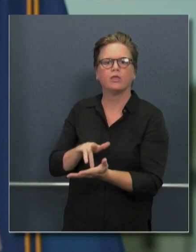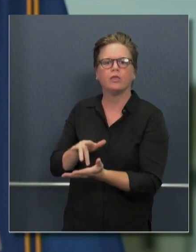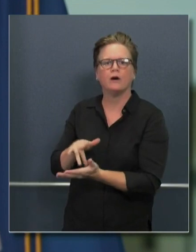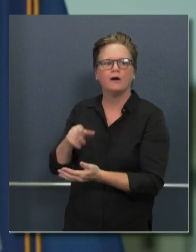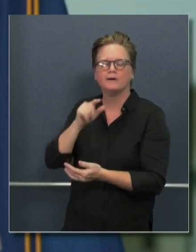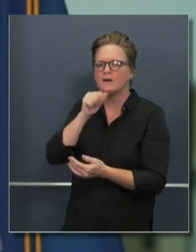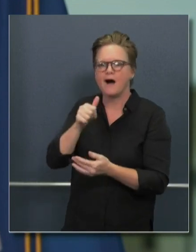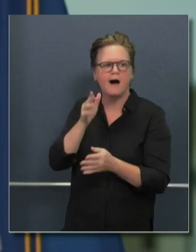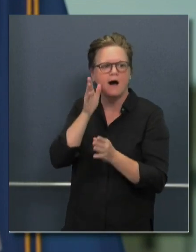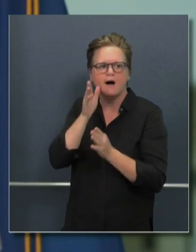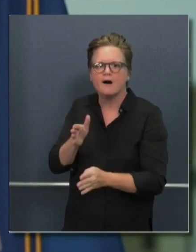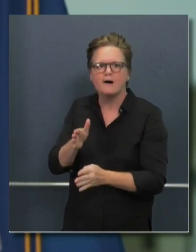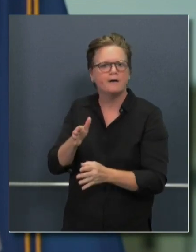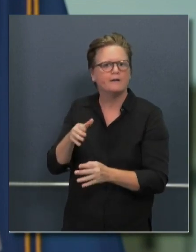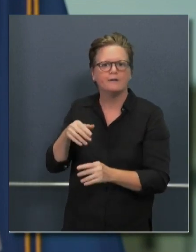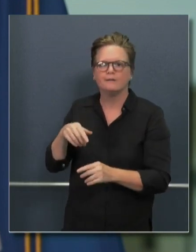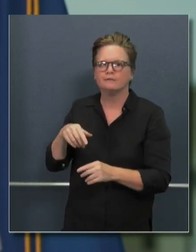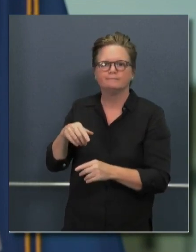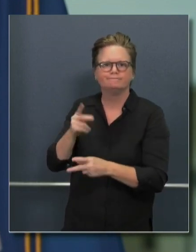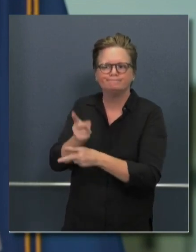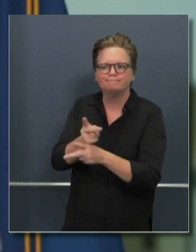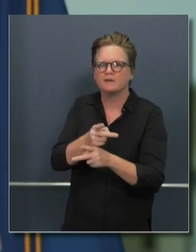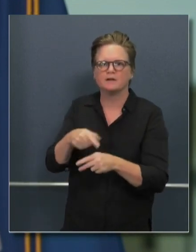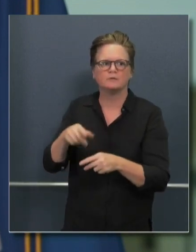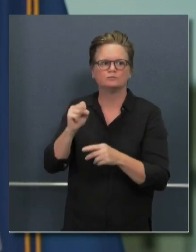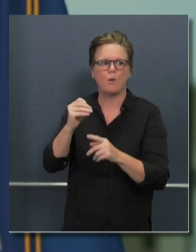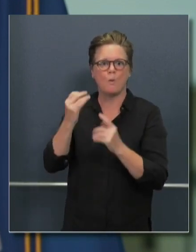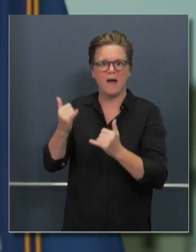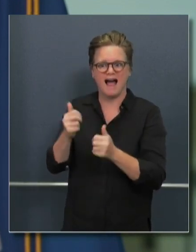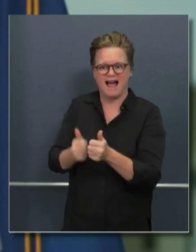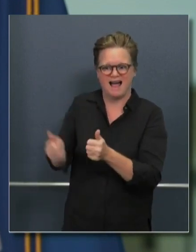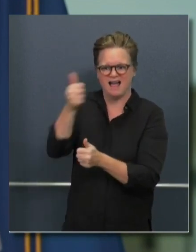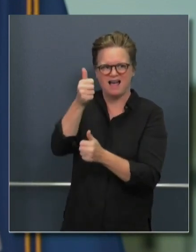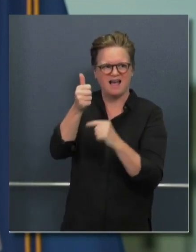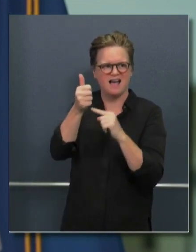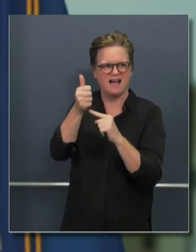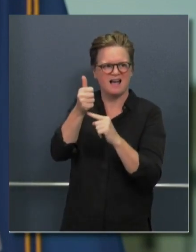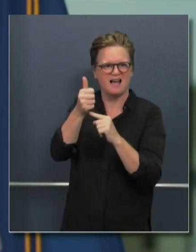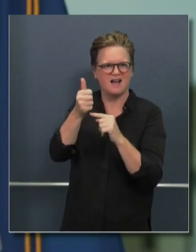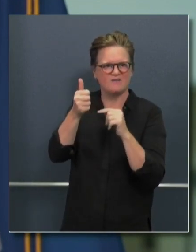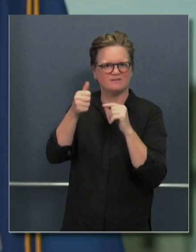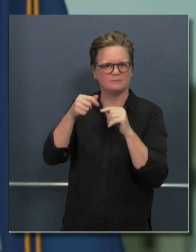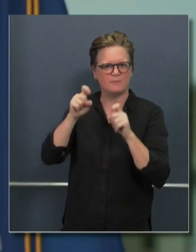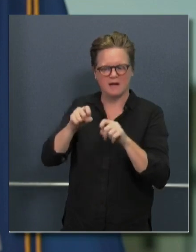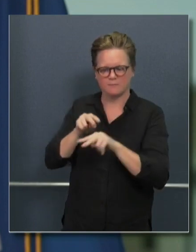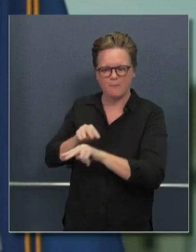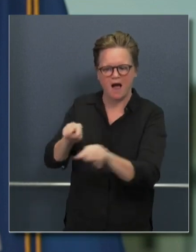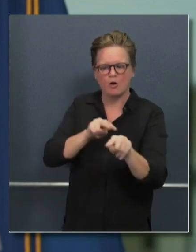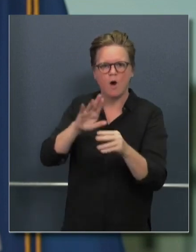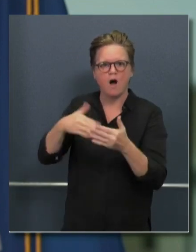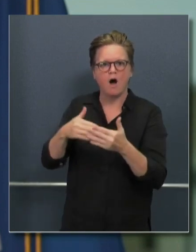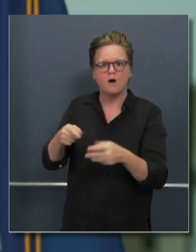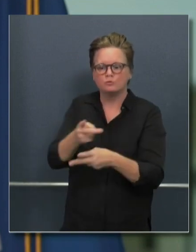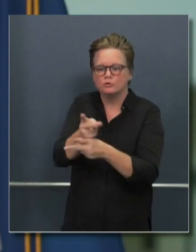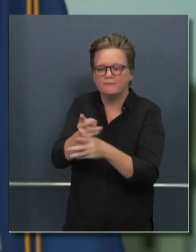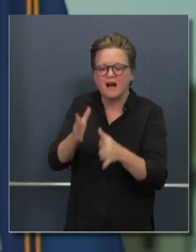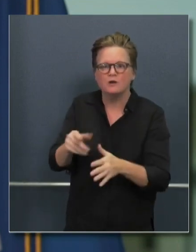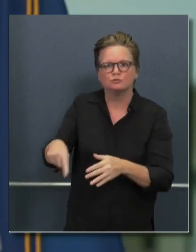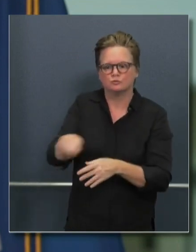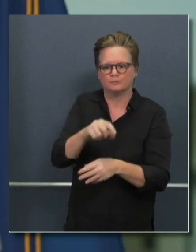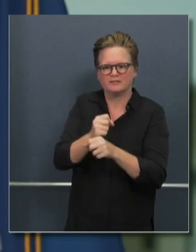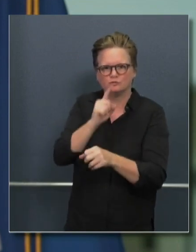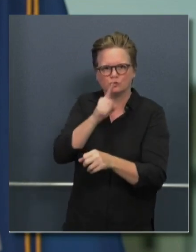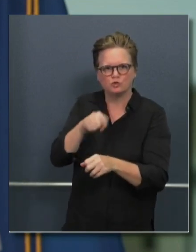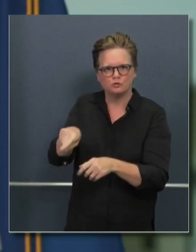reforms and holding businesses accountable to protecting their workers. That's why she is chair of the Department of Labor. It's that mindset,